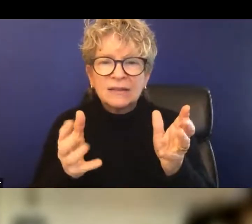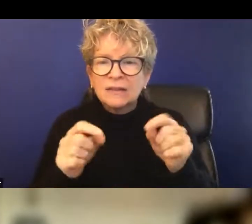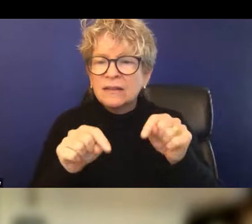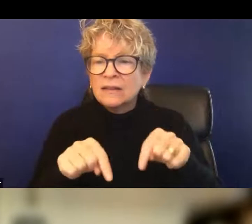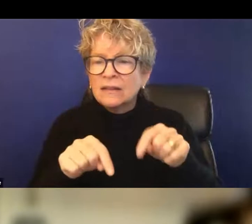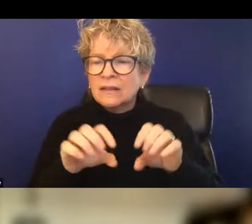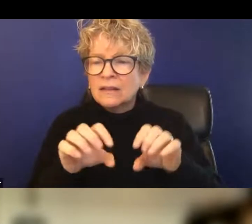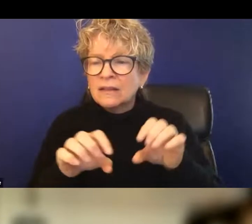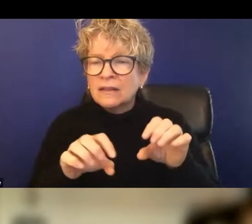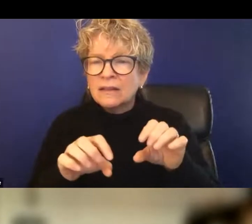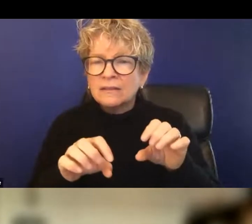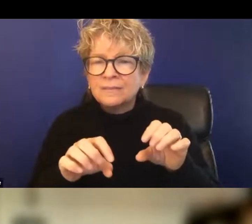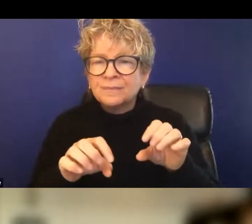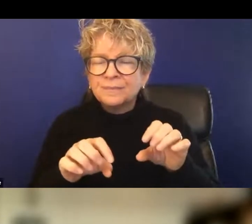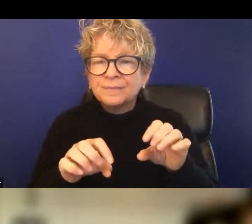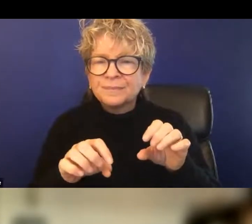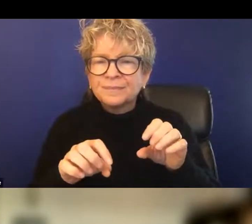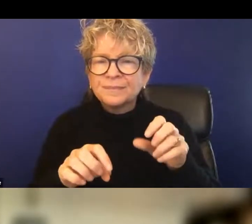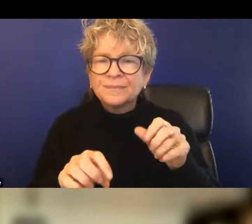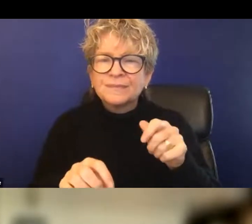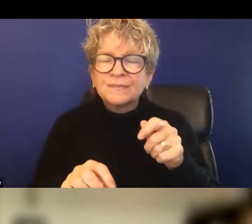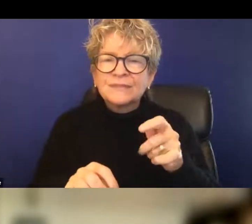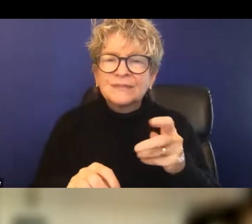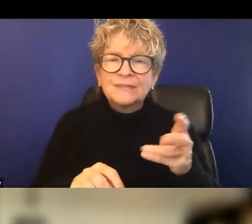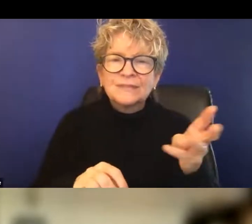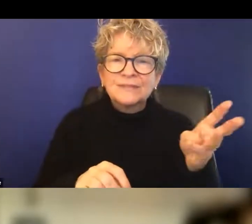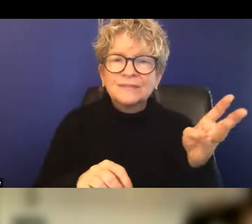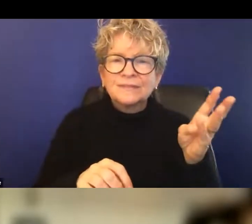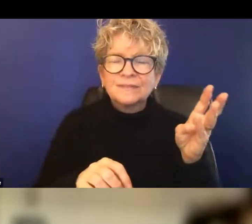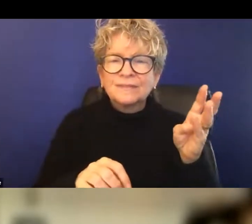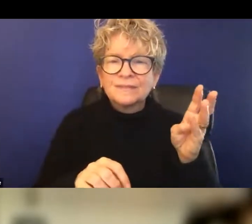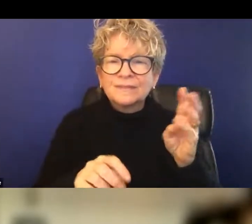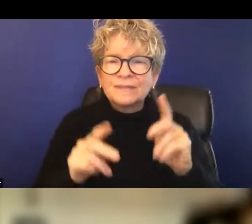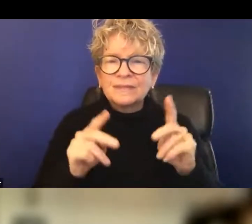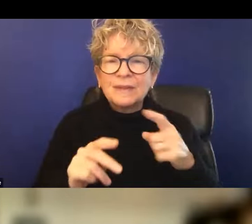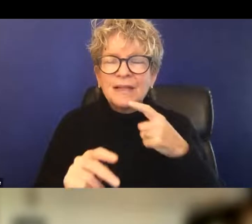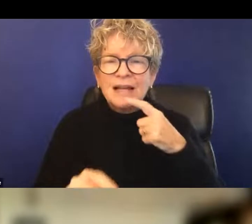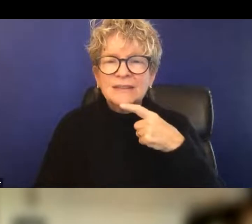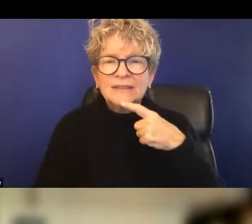Okay, we have a member of the public who would like to say hello as